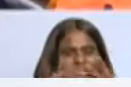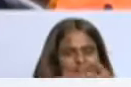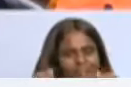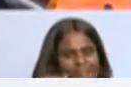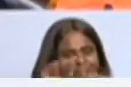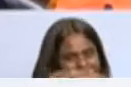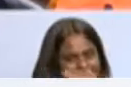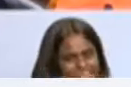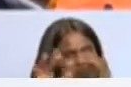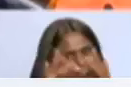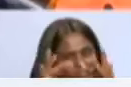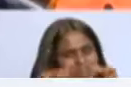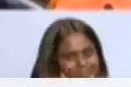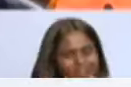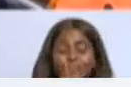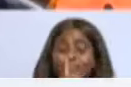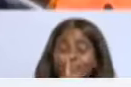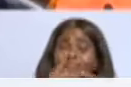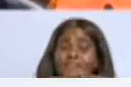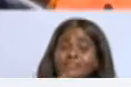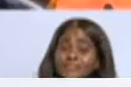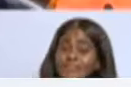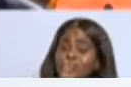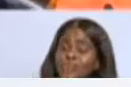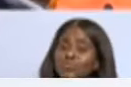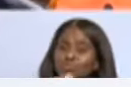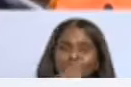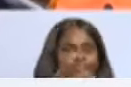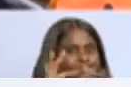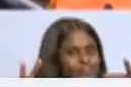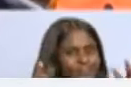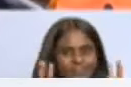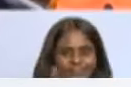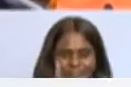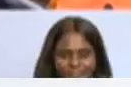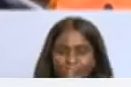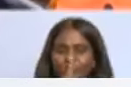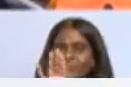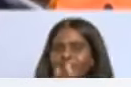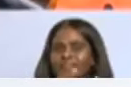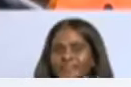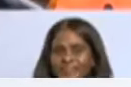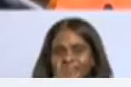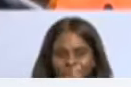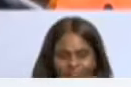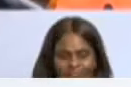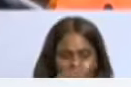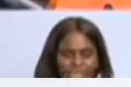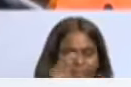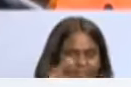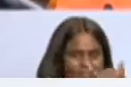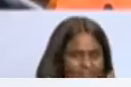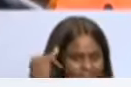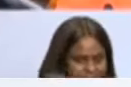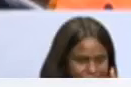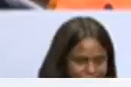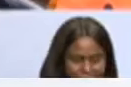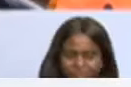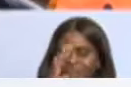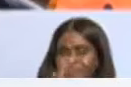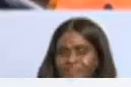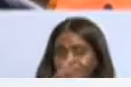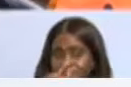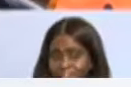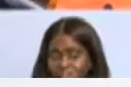internet. It is reality now. It's no longer a story. It's real. Once completed, Madam Speaker, these